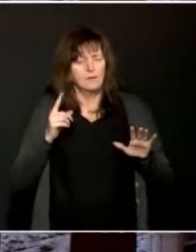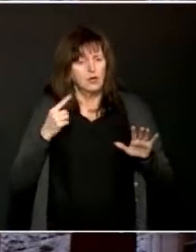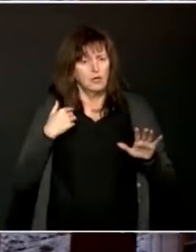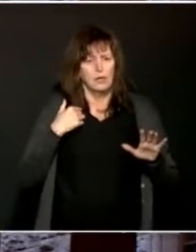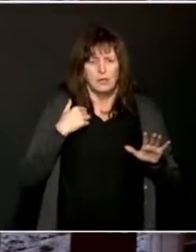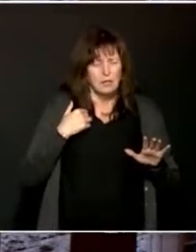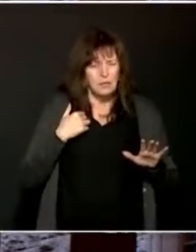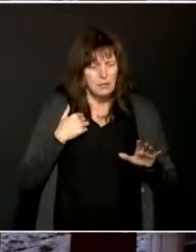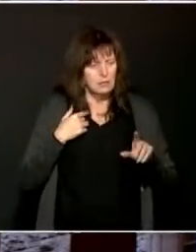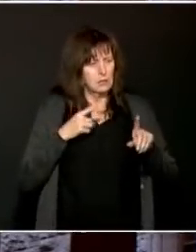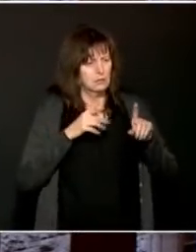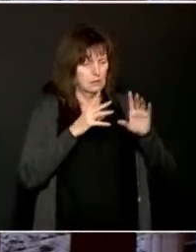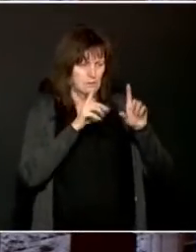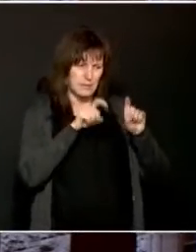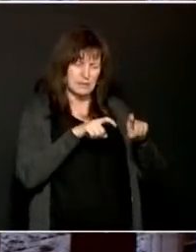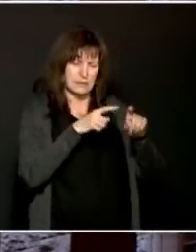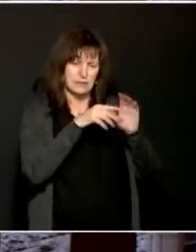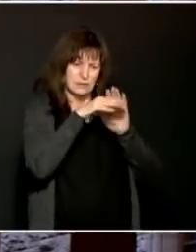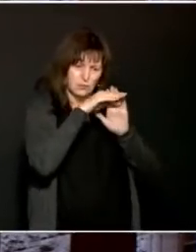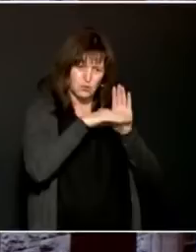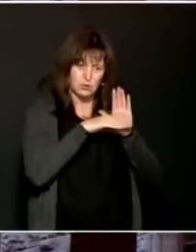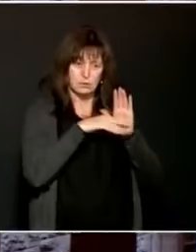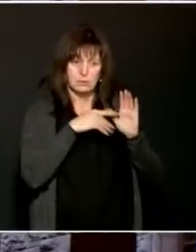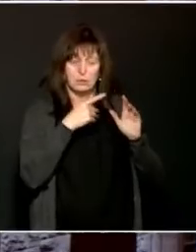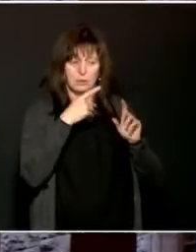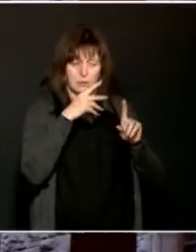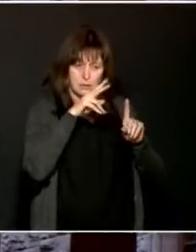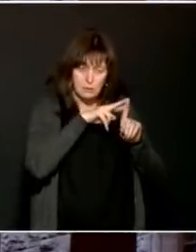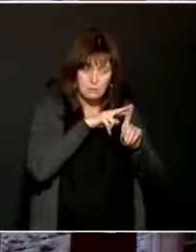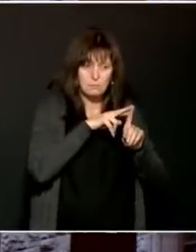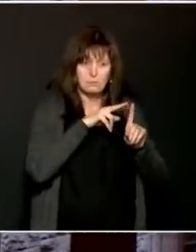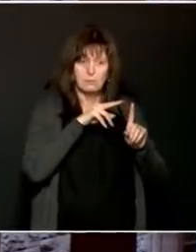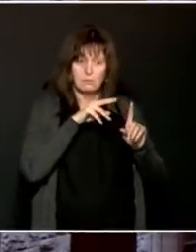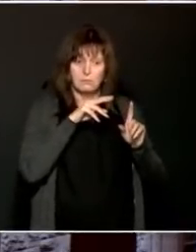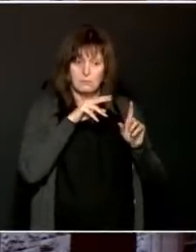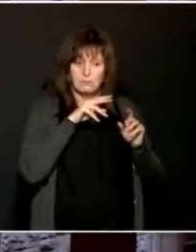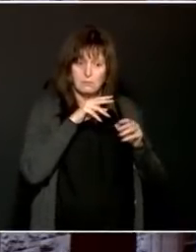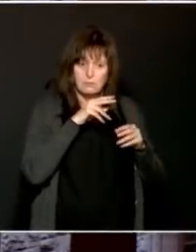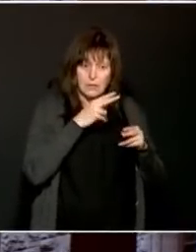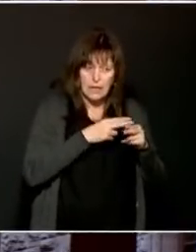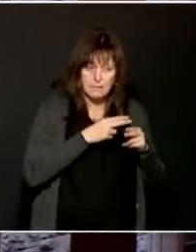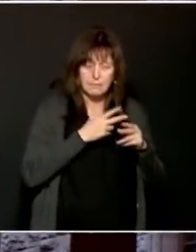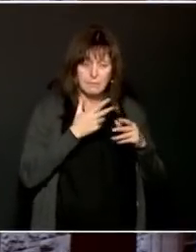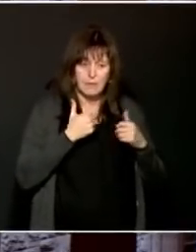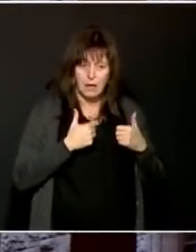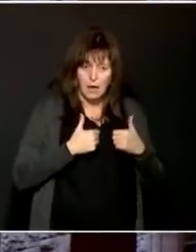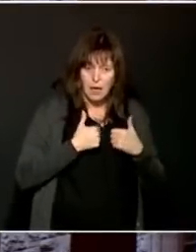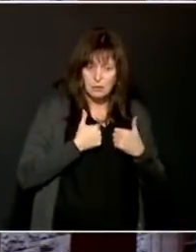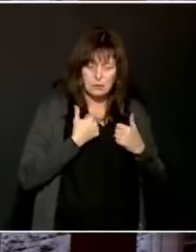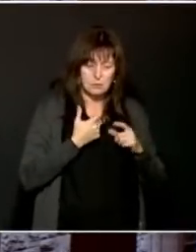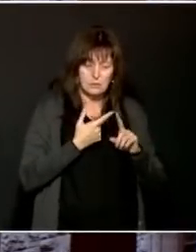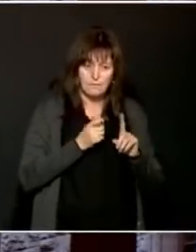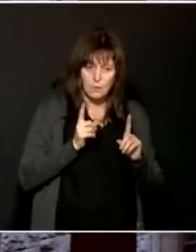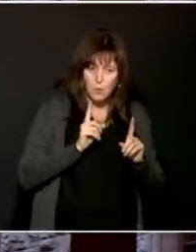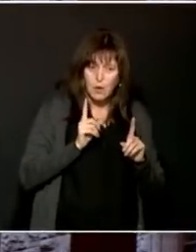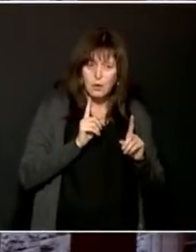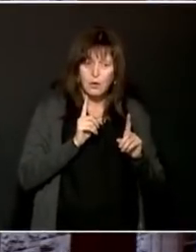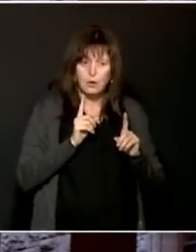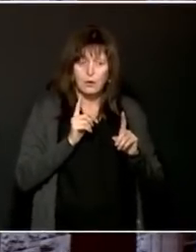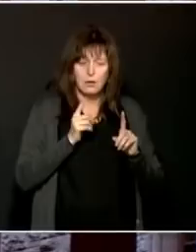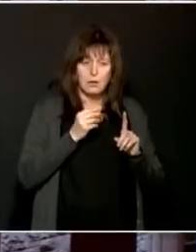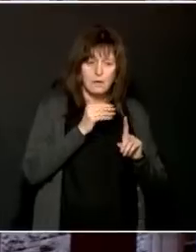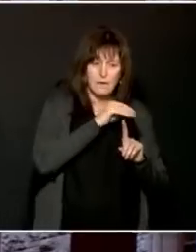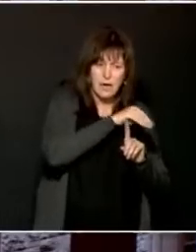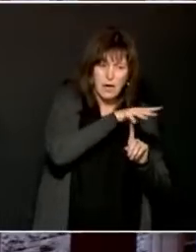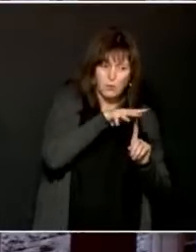need to know your name and address and where you're from, because if there's an outbreak, we have to follow that on in a stringent way. And as well,